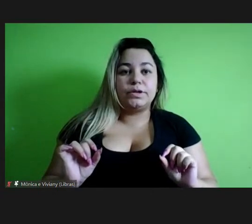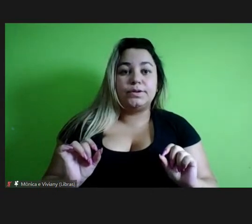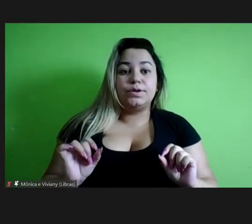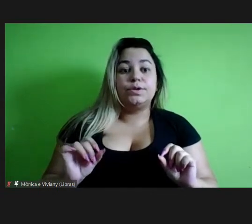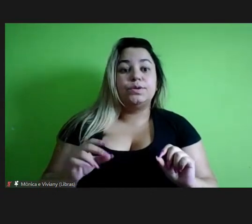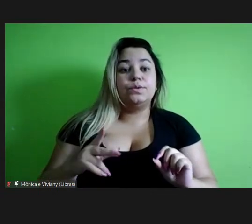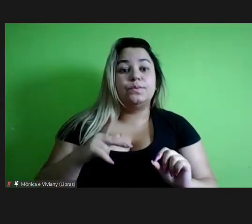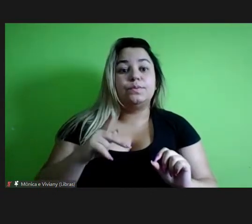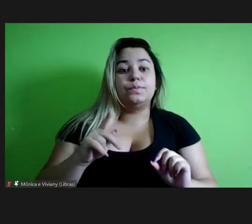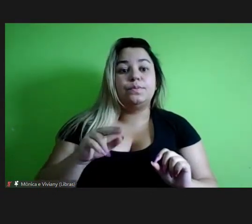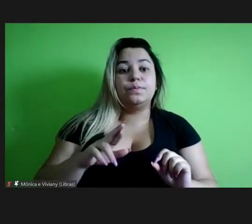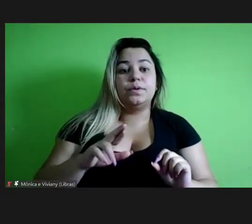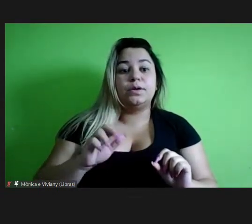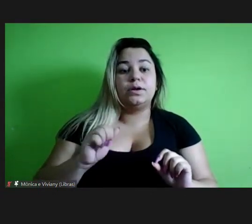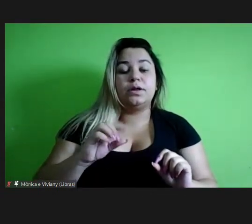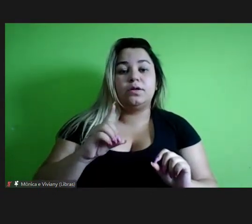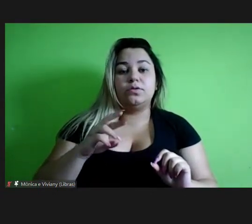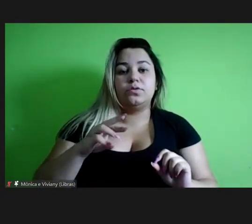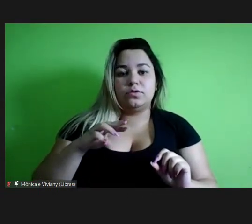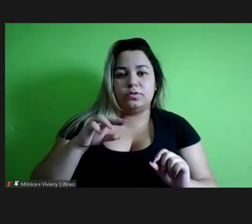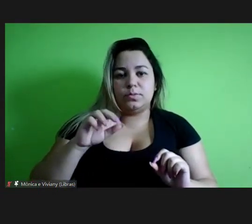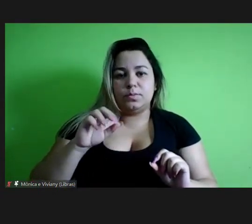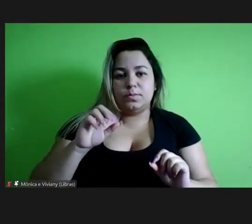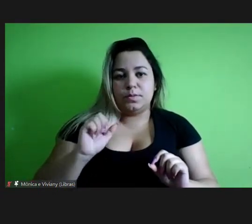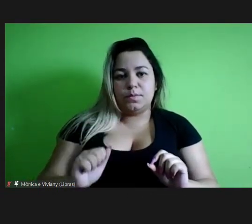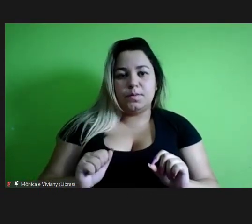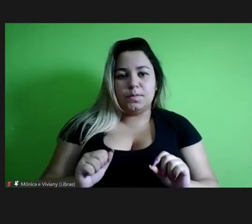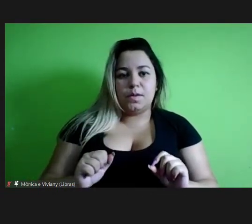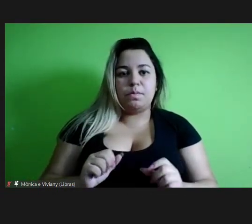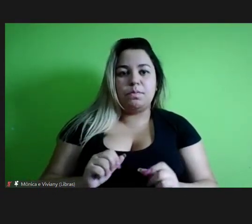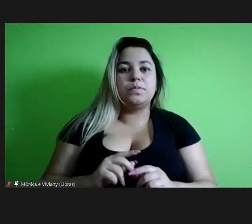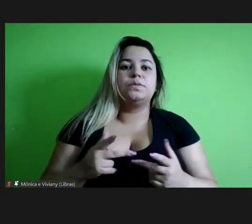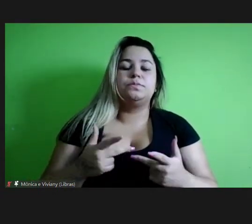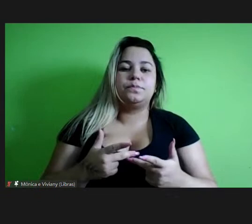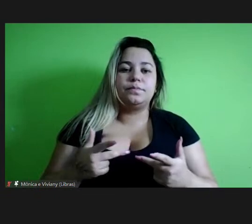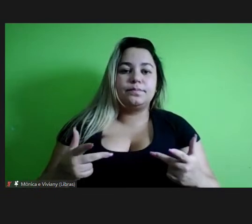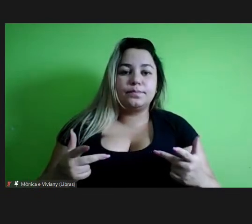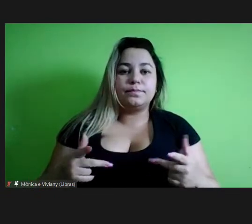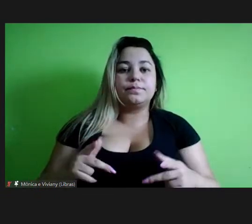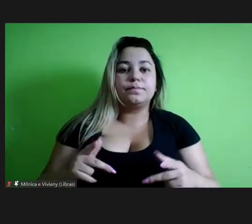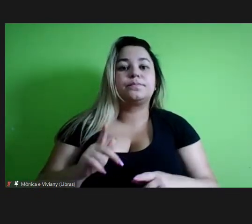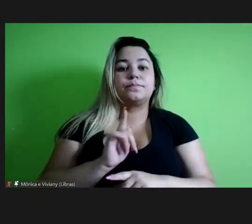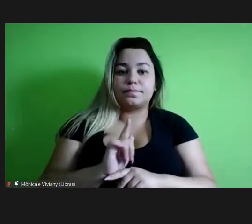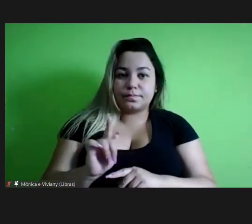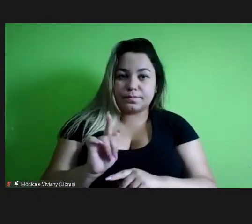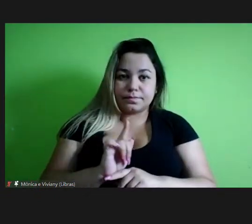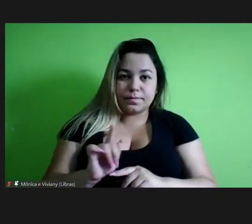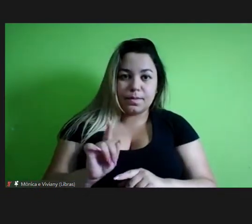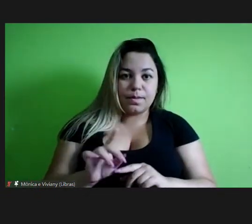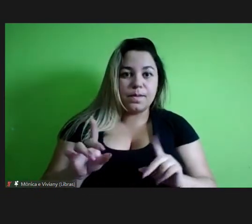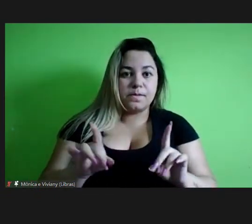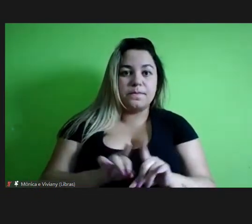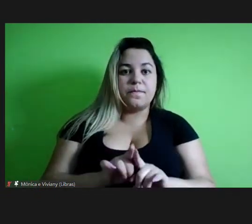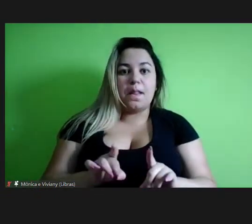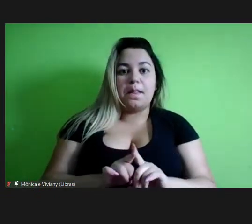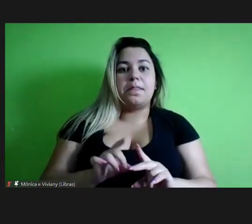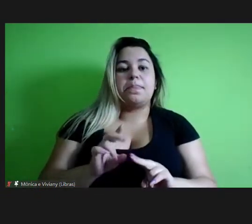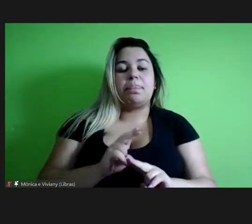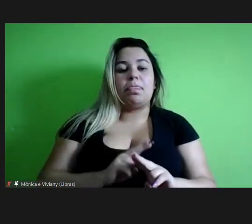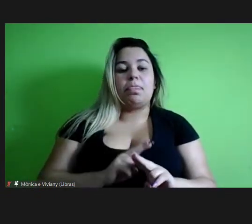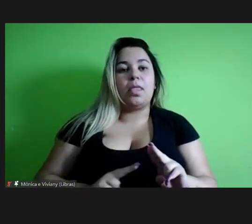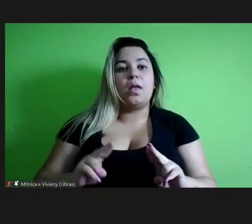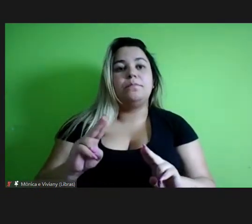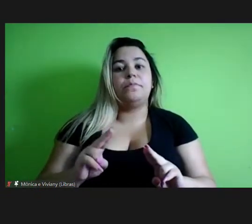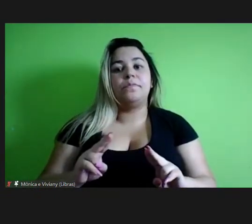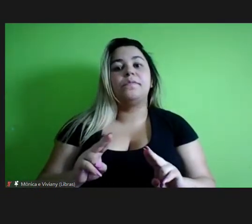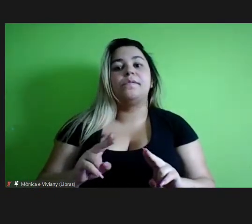especially from the perspective of the paradigm and the management and the processes